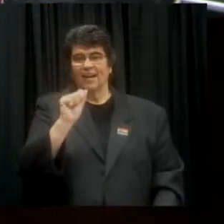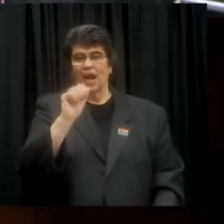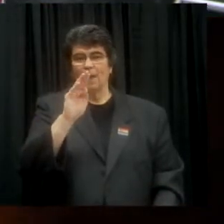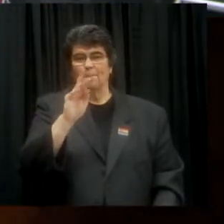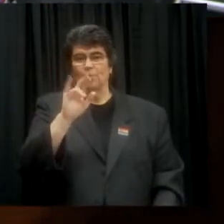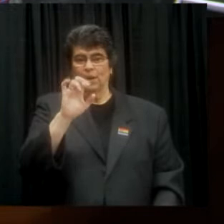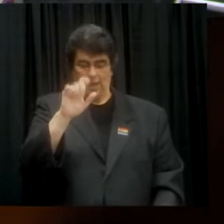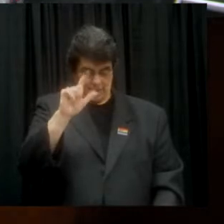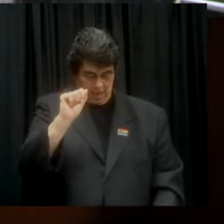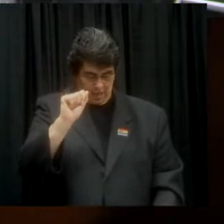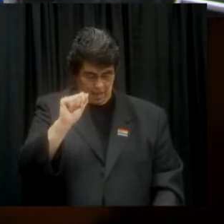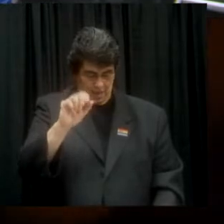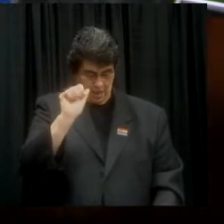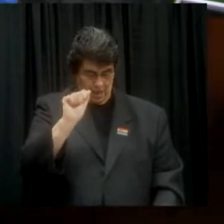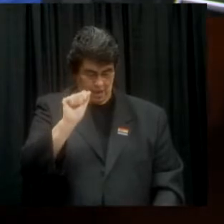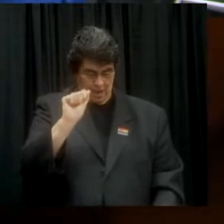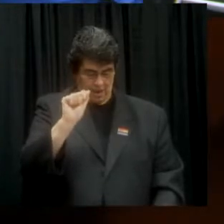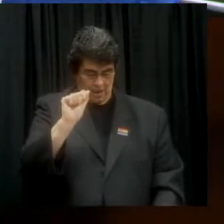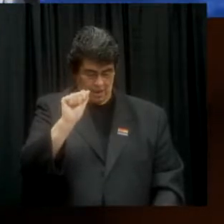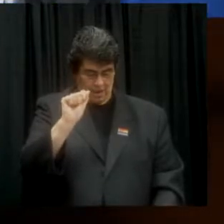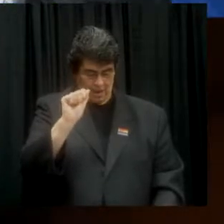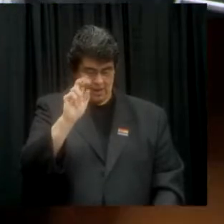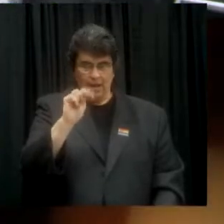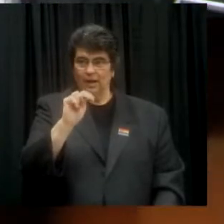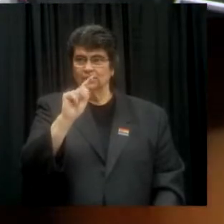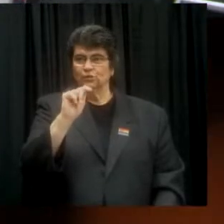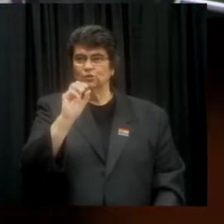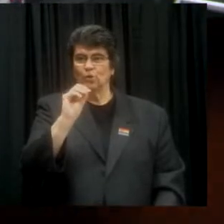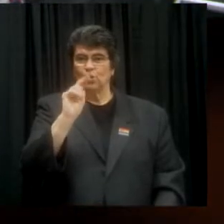Gabriela Antoniette Benavides.